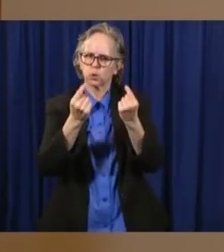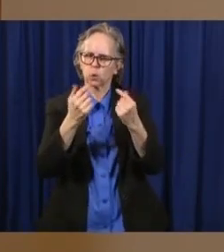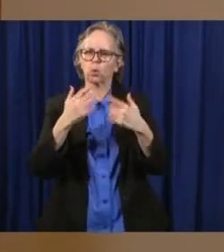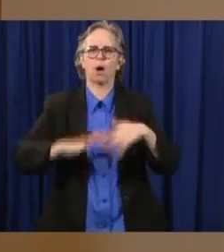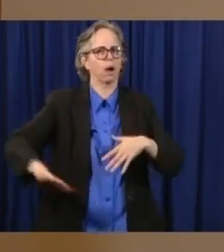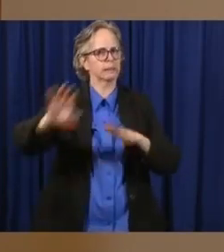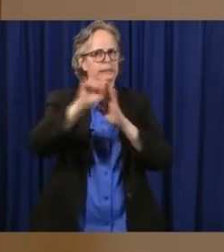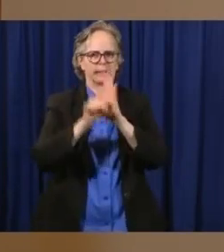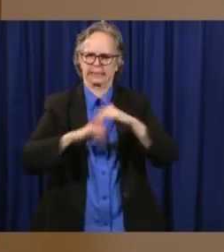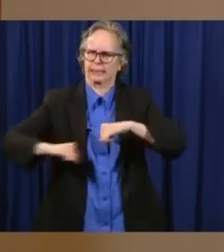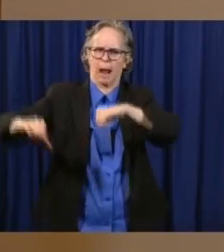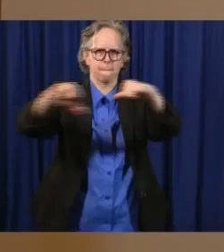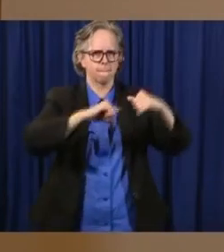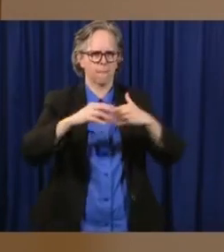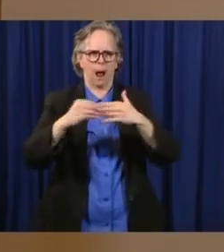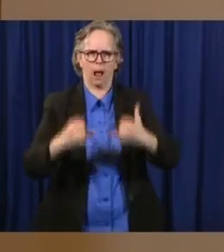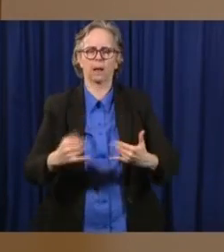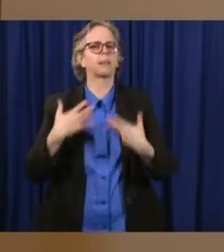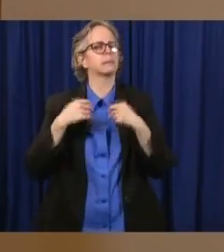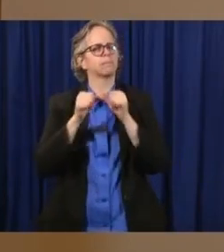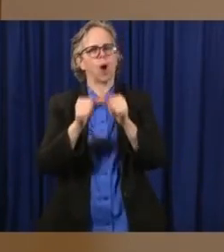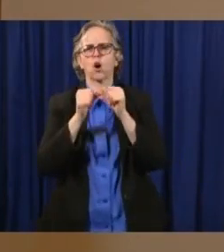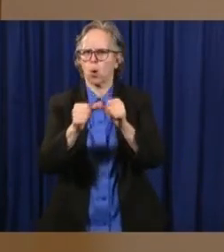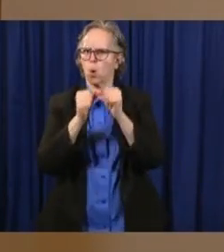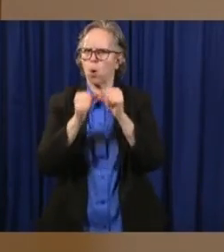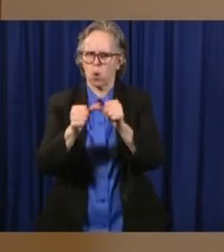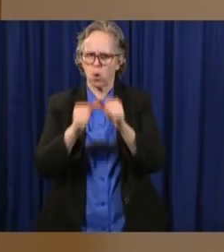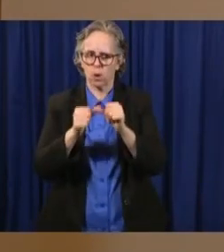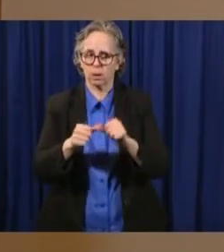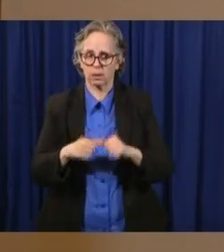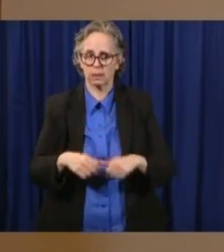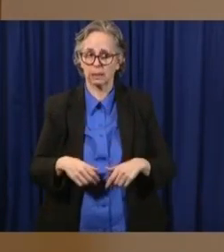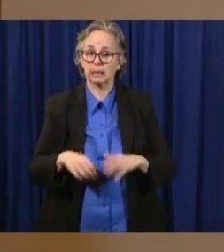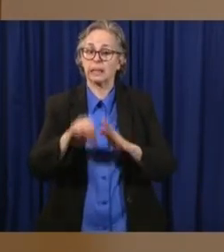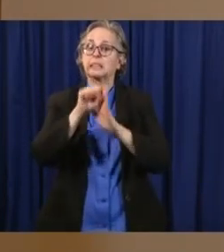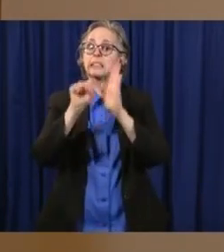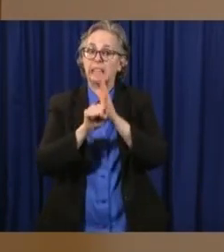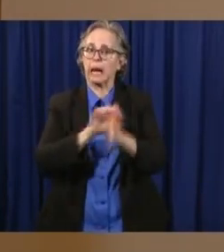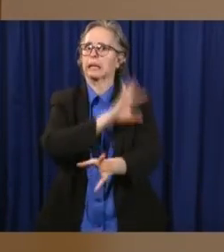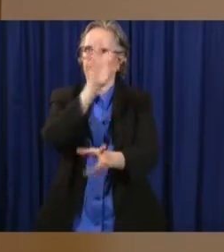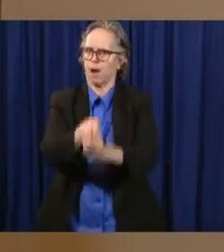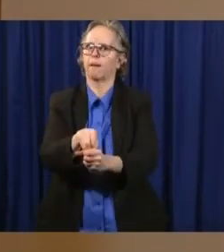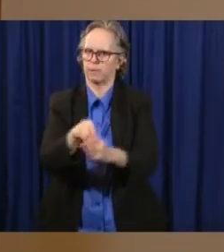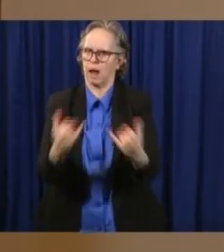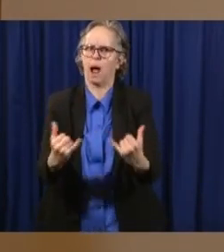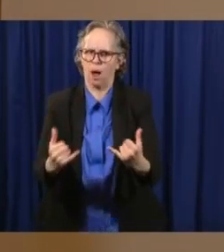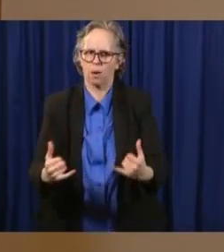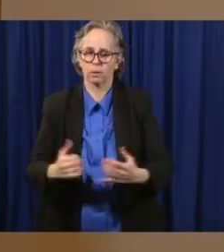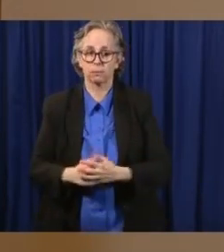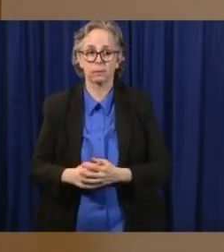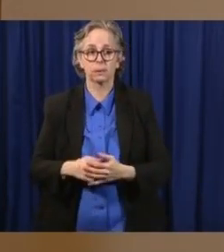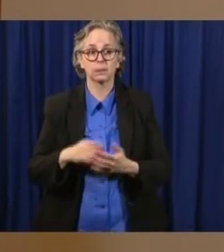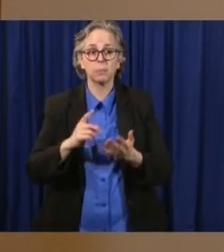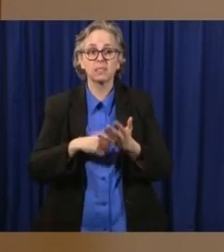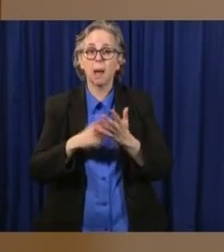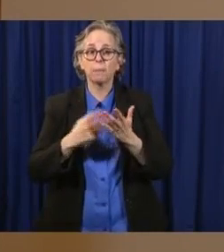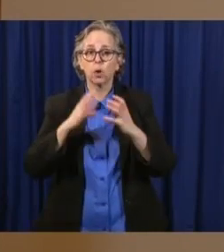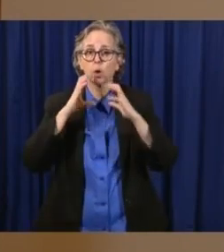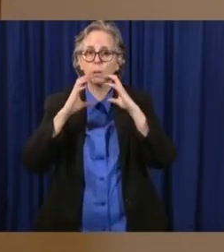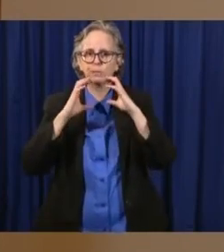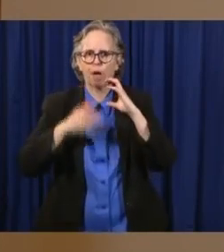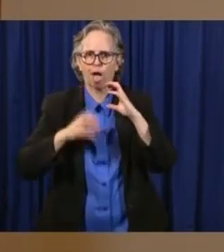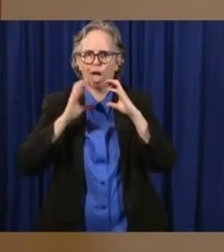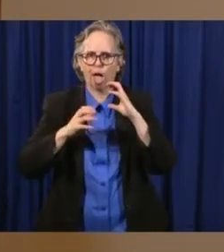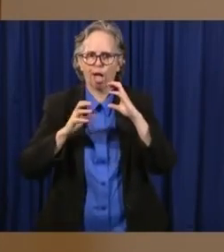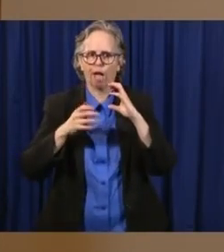ongoing work. The state has been involved in it. The communication of that sometimes does not reach everywhere, and so I have a whole